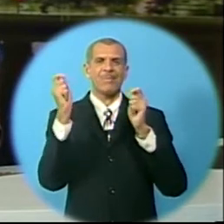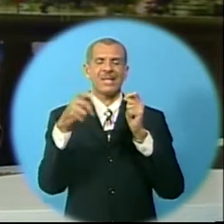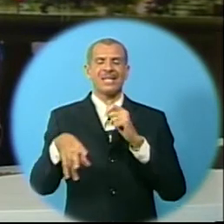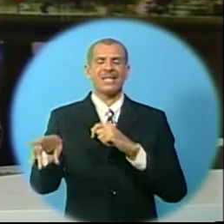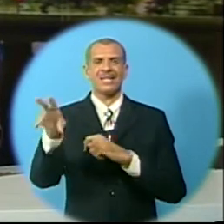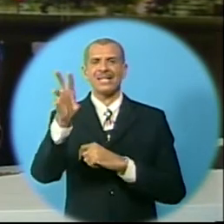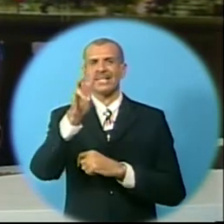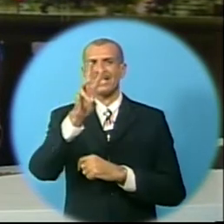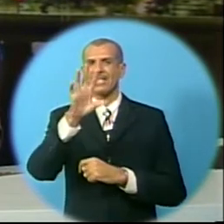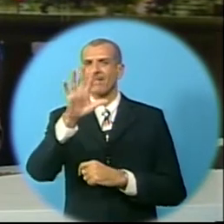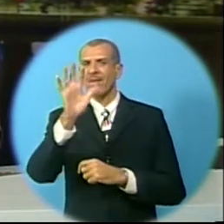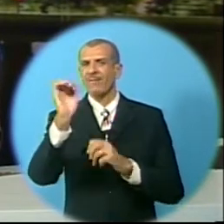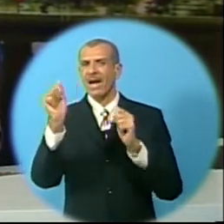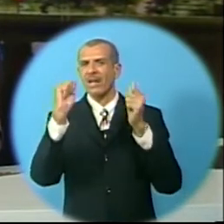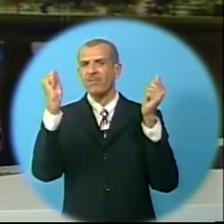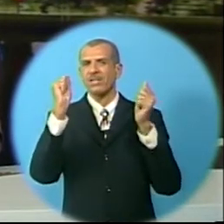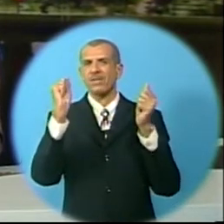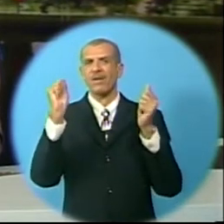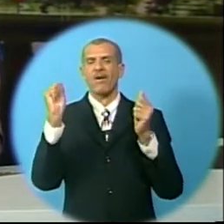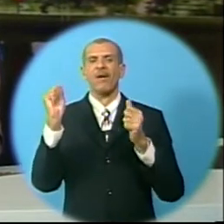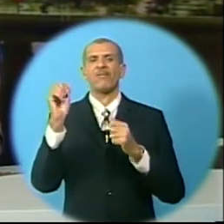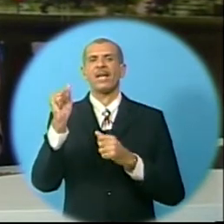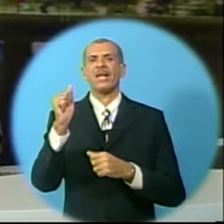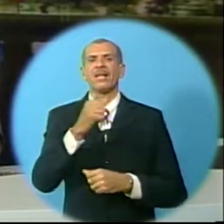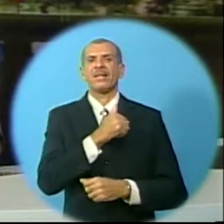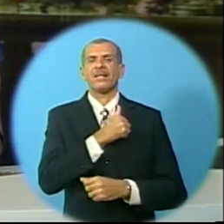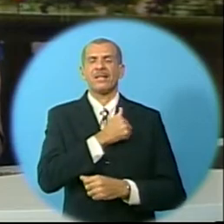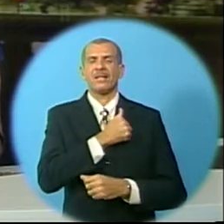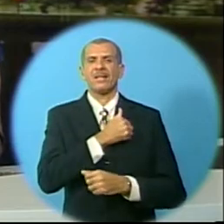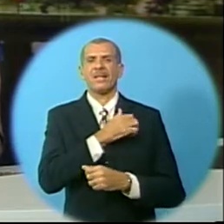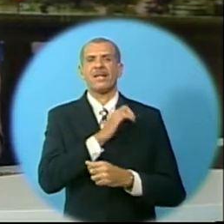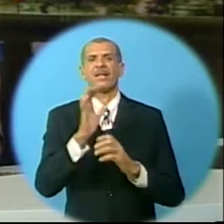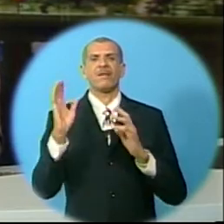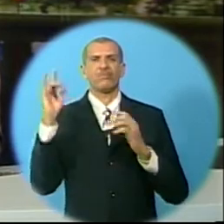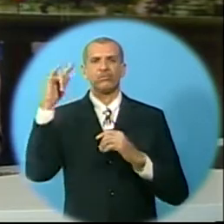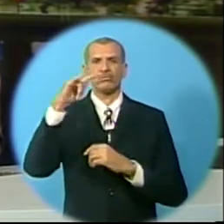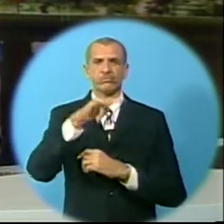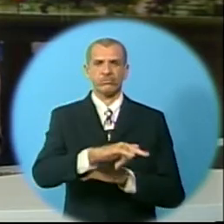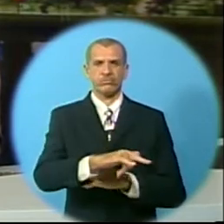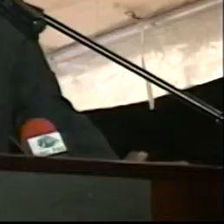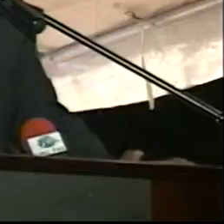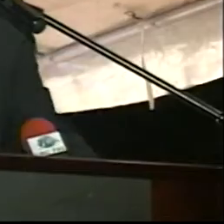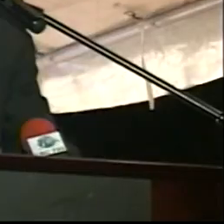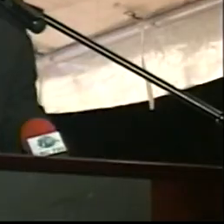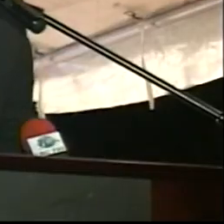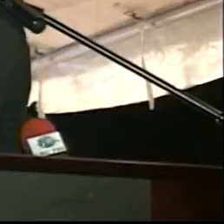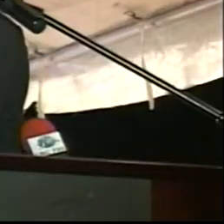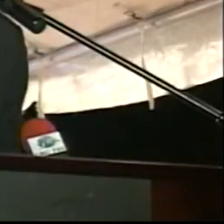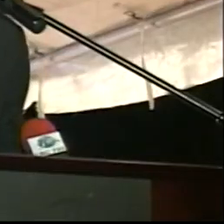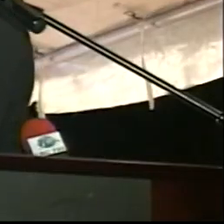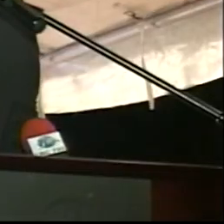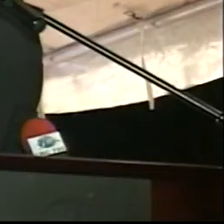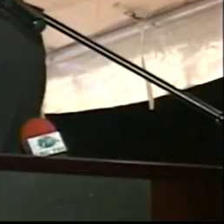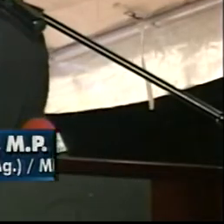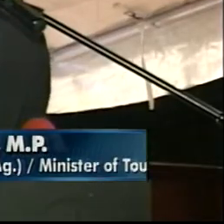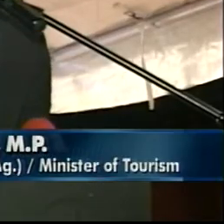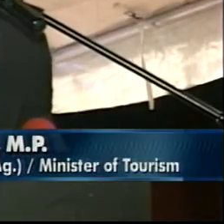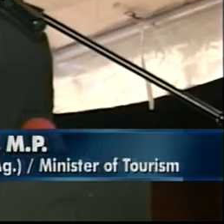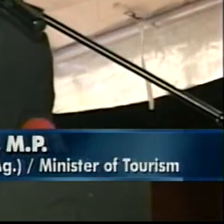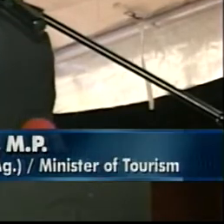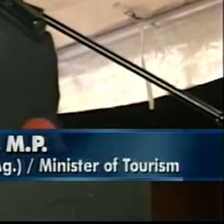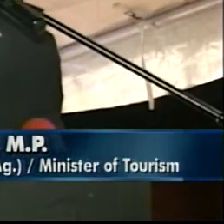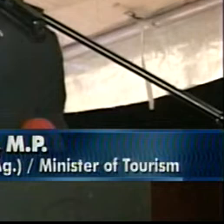65th anniversary of Air Canada flying into Barbados. We are also committed to enhancing